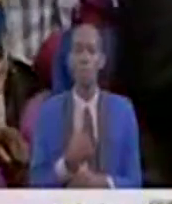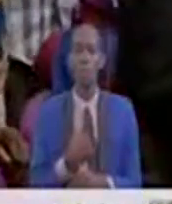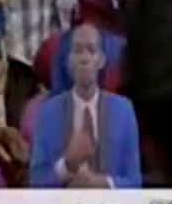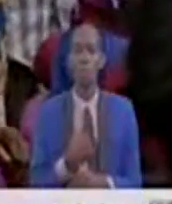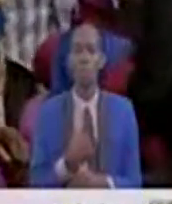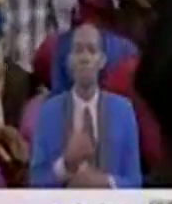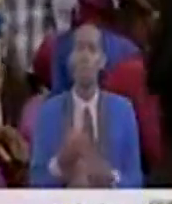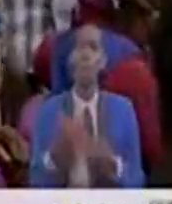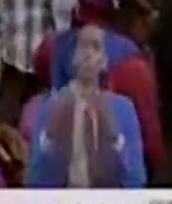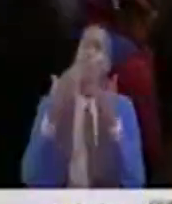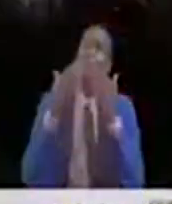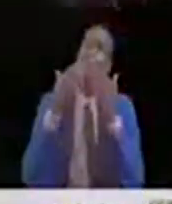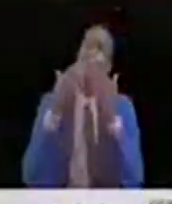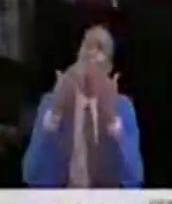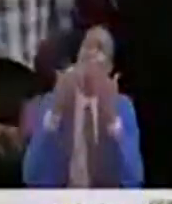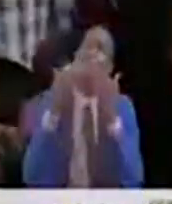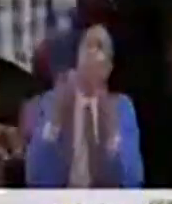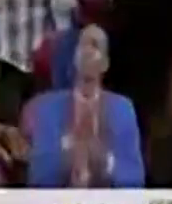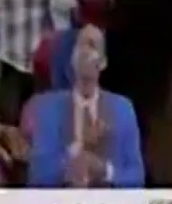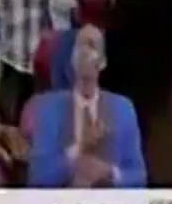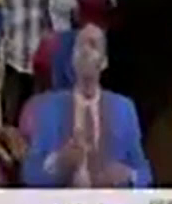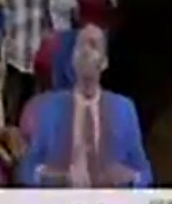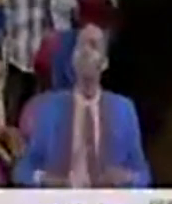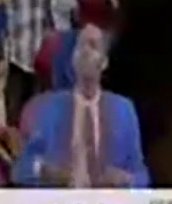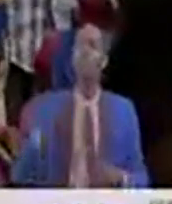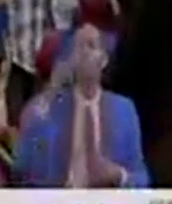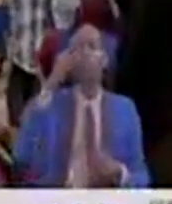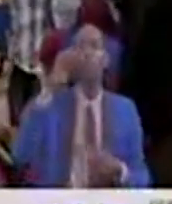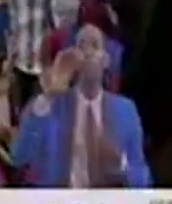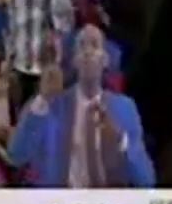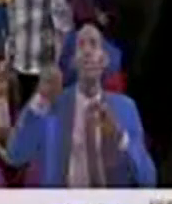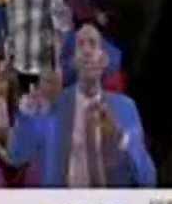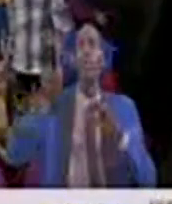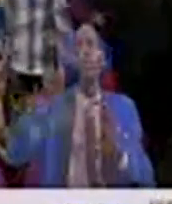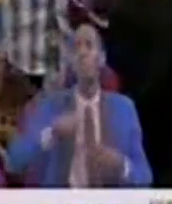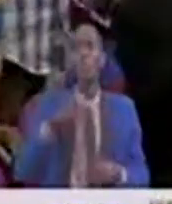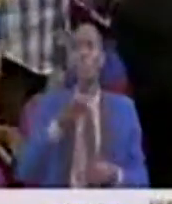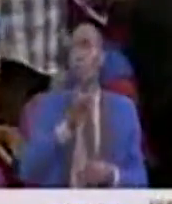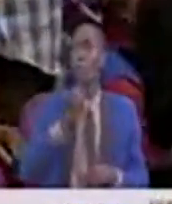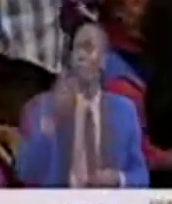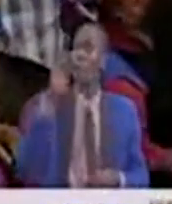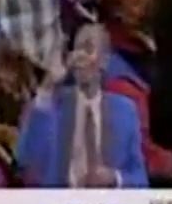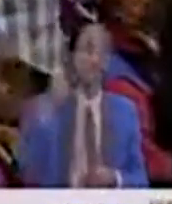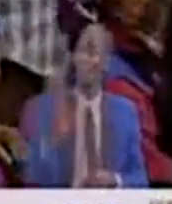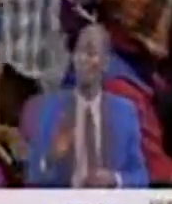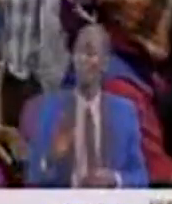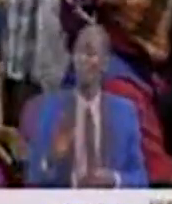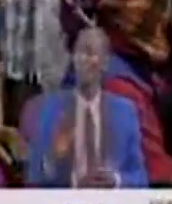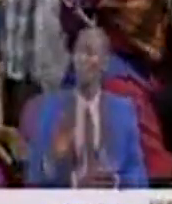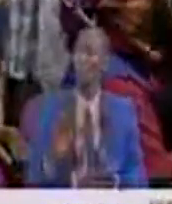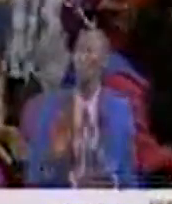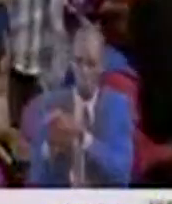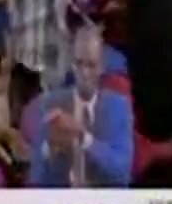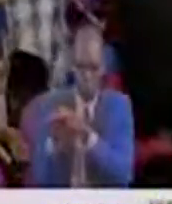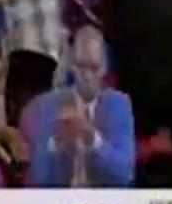Thank you, Lord, for giving me a pastor watching over